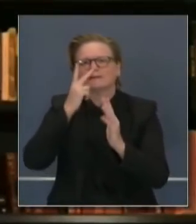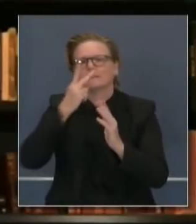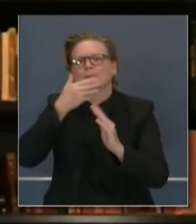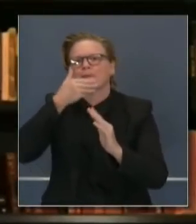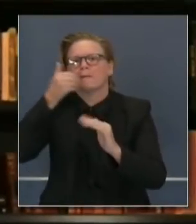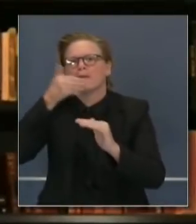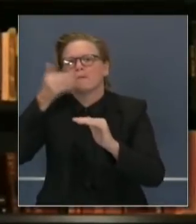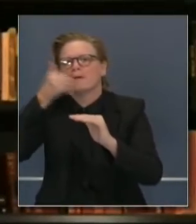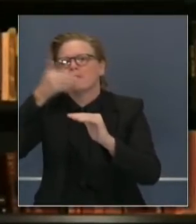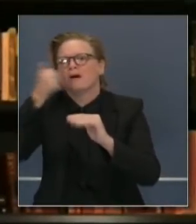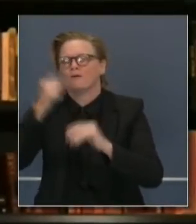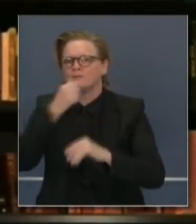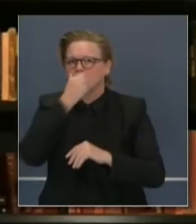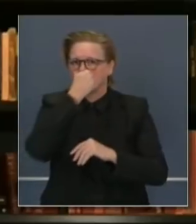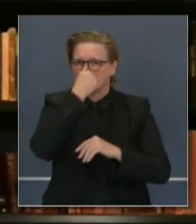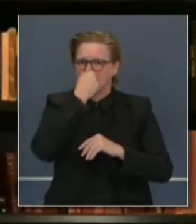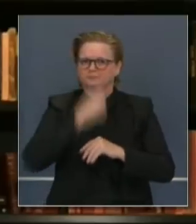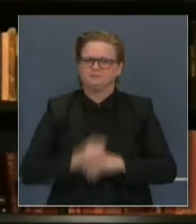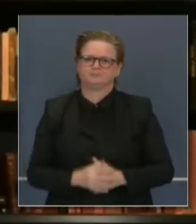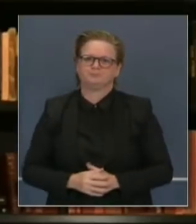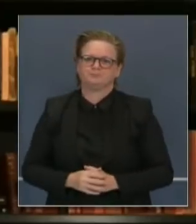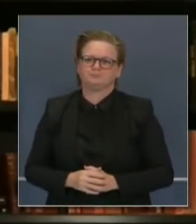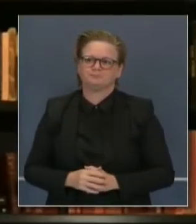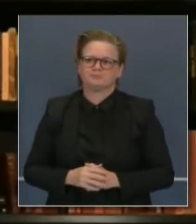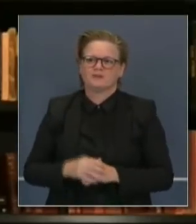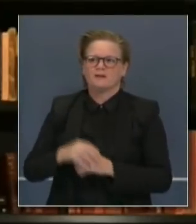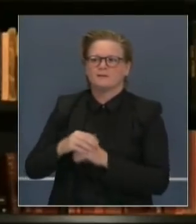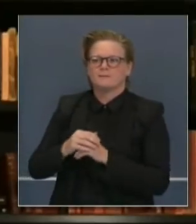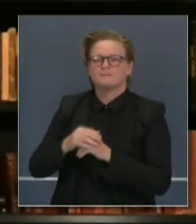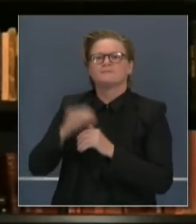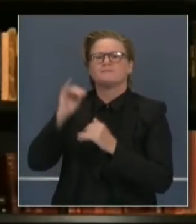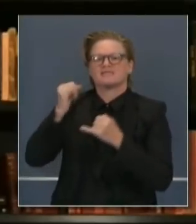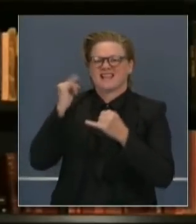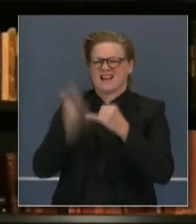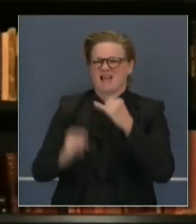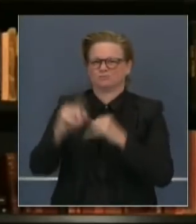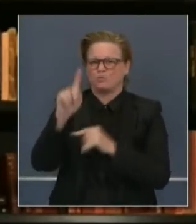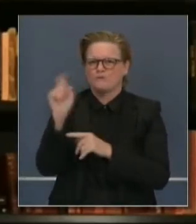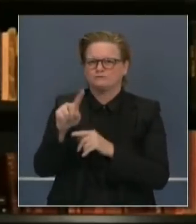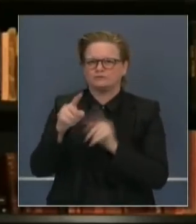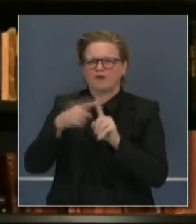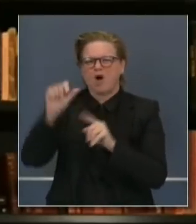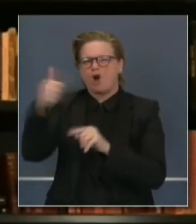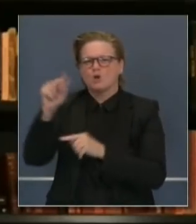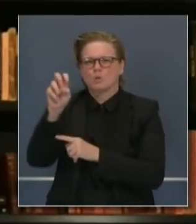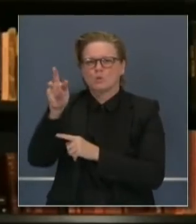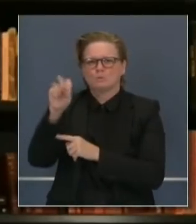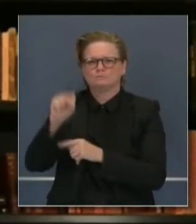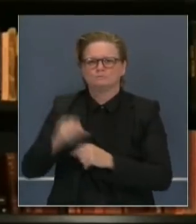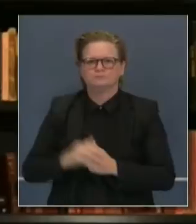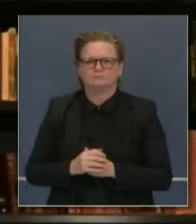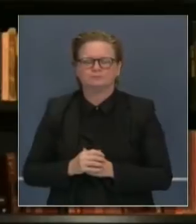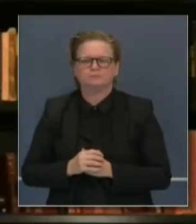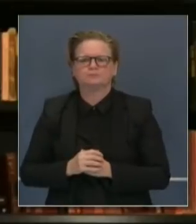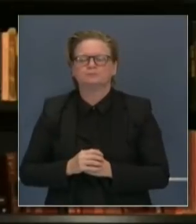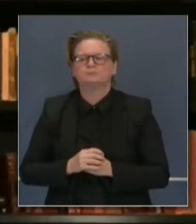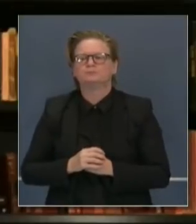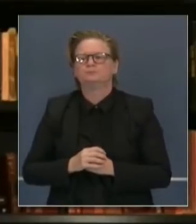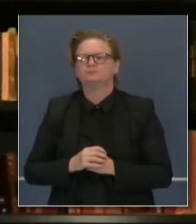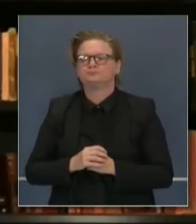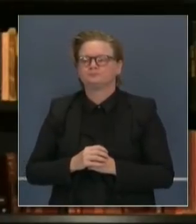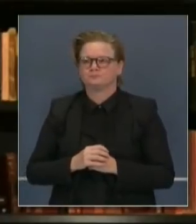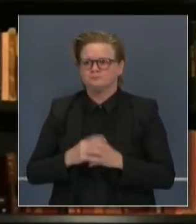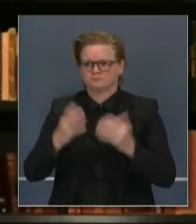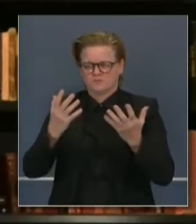Andrea Borba, KPIX. Final question. Hi, Governor Newsom. As we approach this